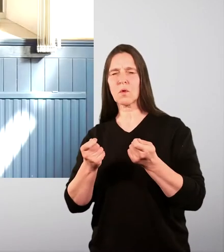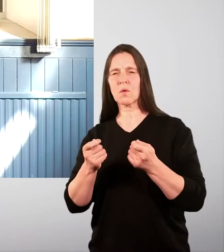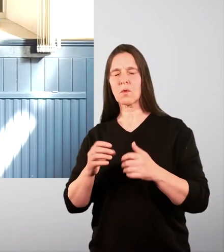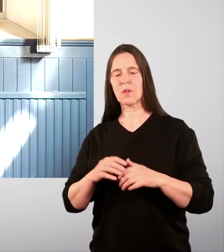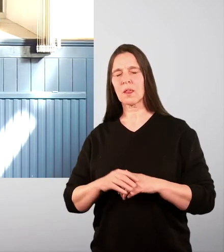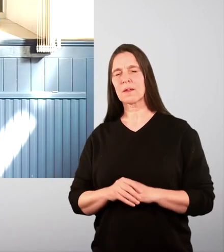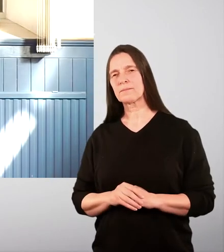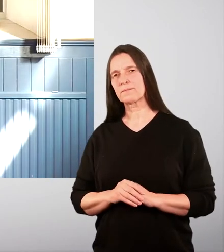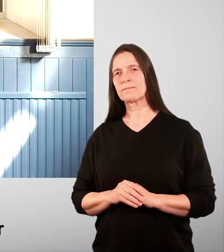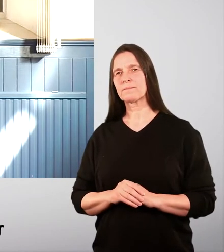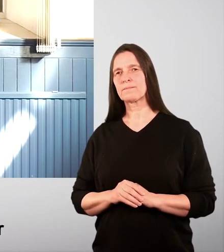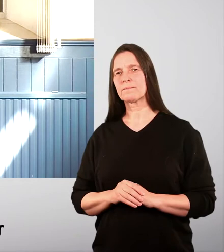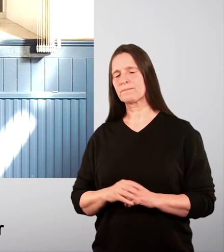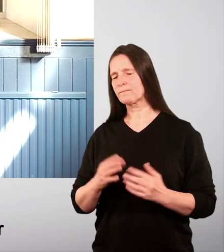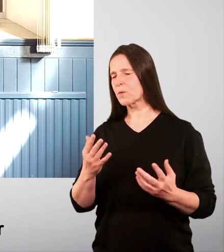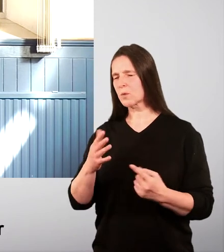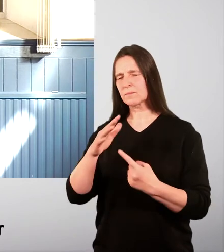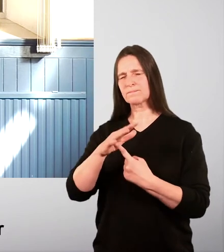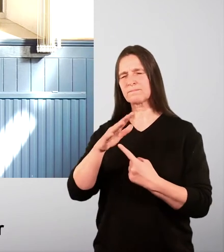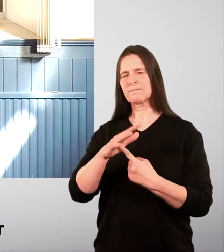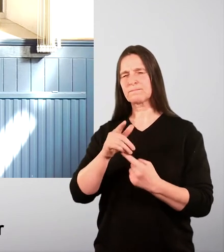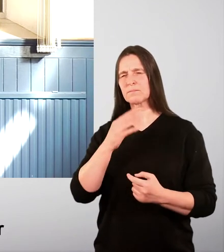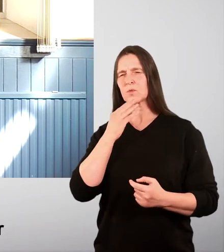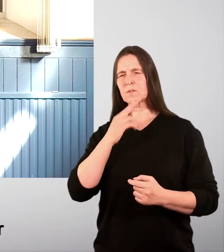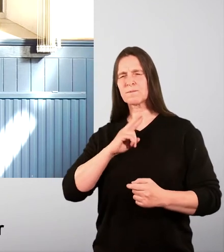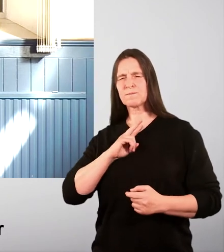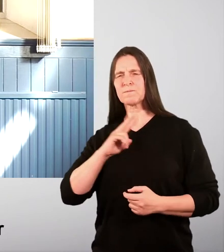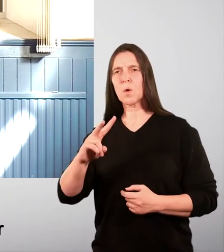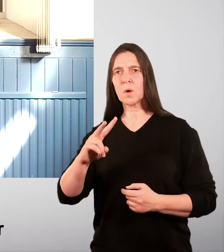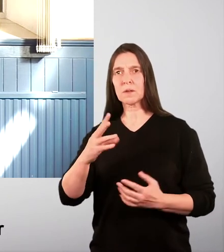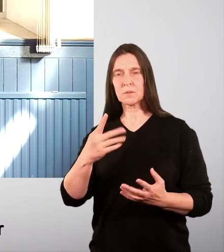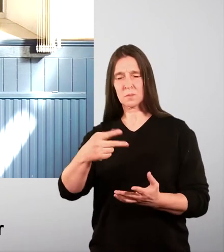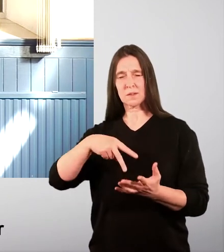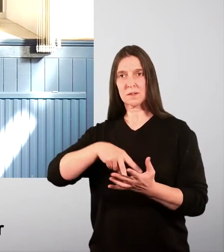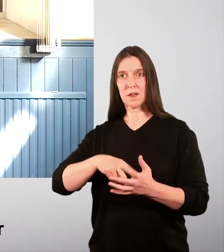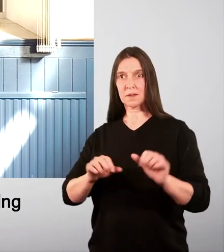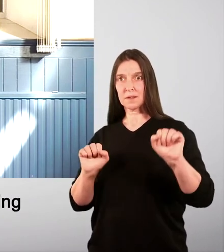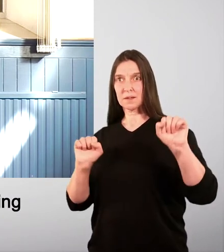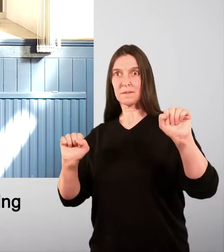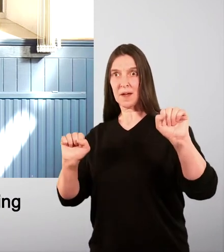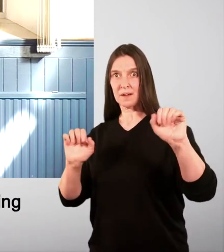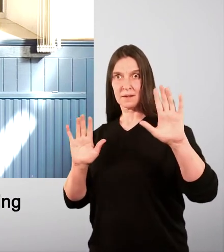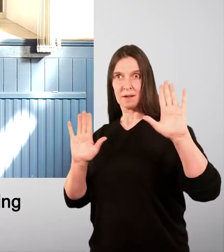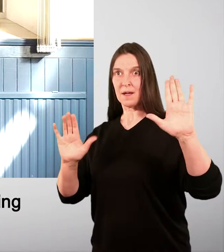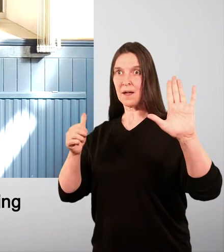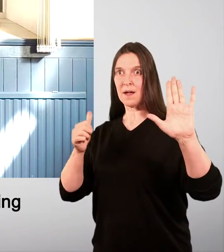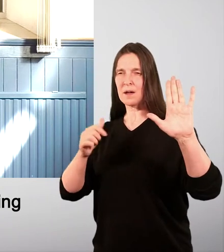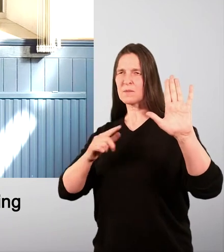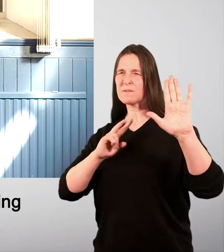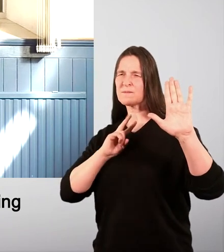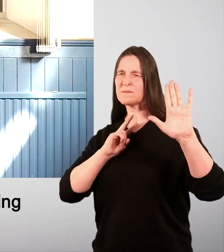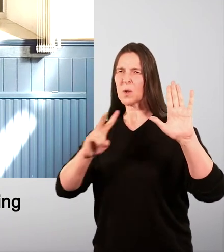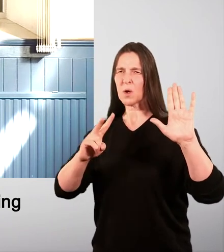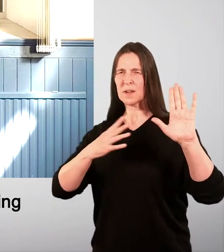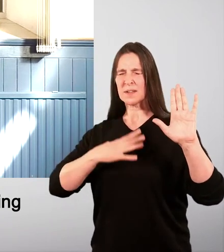So once you're in your defensive stance, we're going to look at your voice control, how you can project your voice so your attacker may think twice